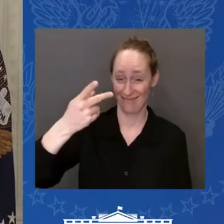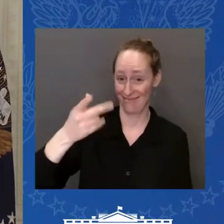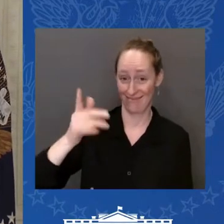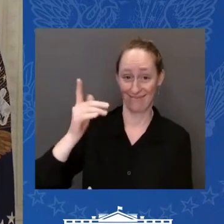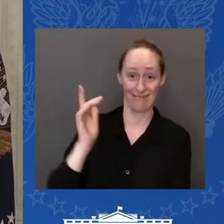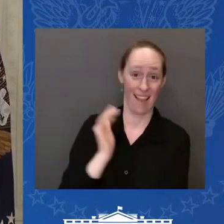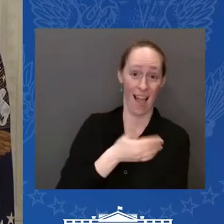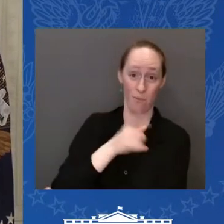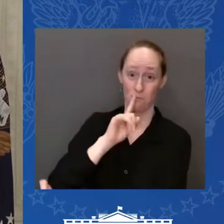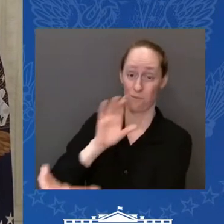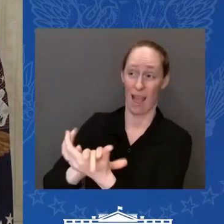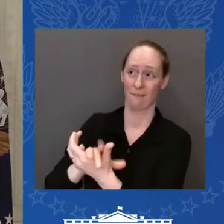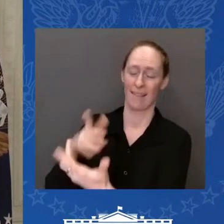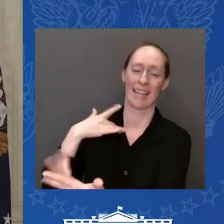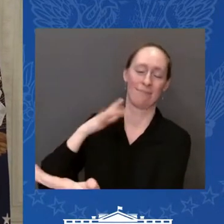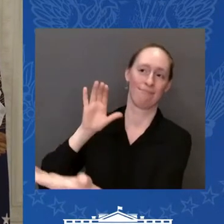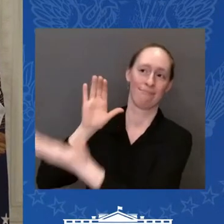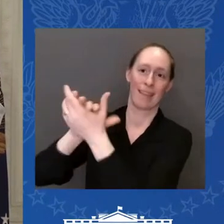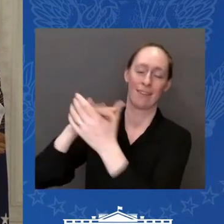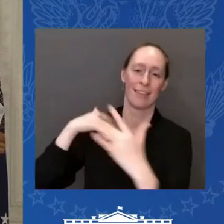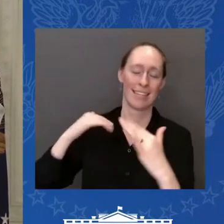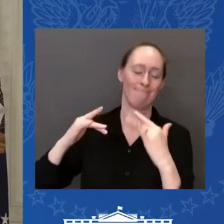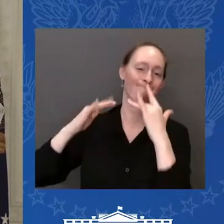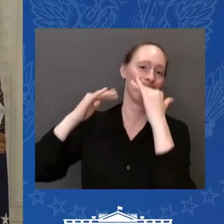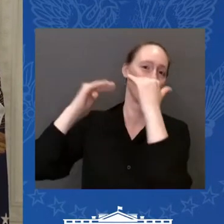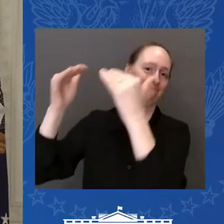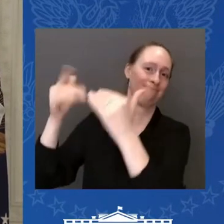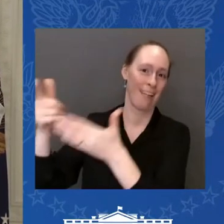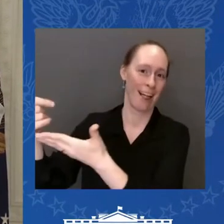You all think I'm kidding. Some things are just self-evident.